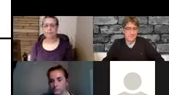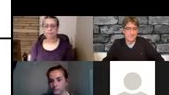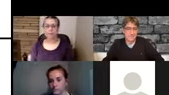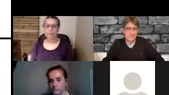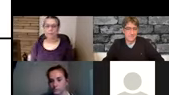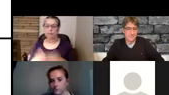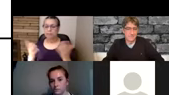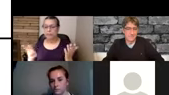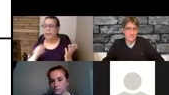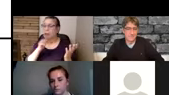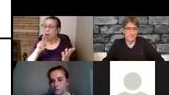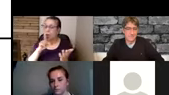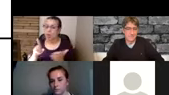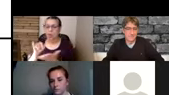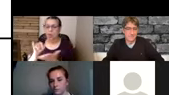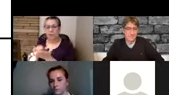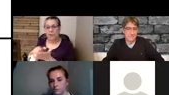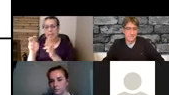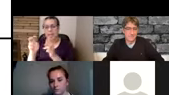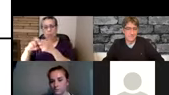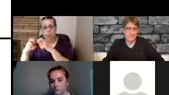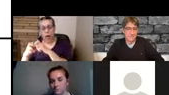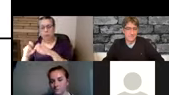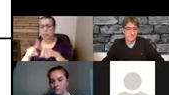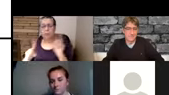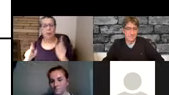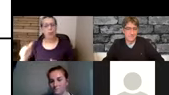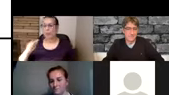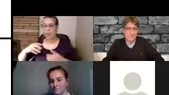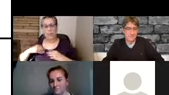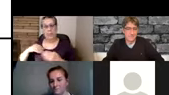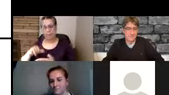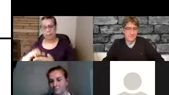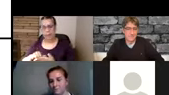know, I'm not sure how much of an issue that is, but that's not going to be accepted.